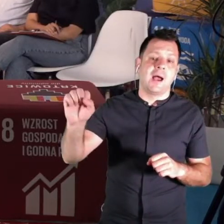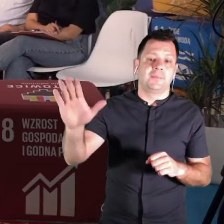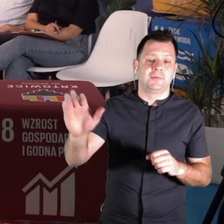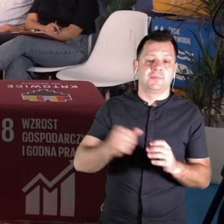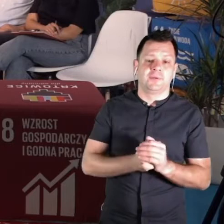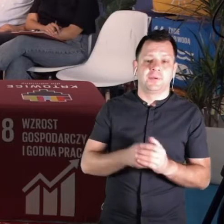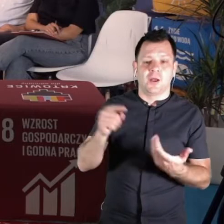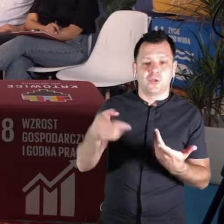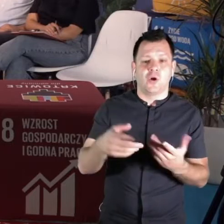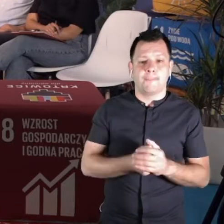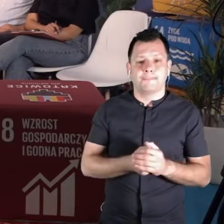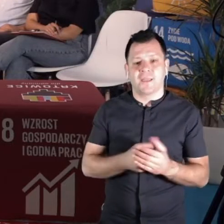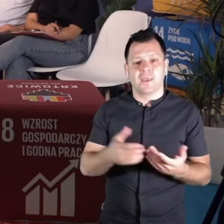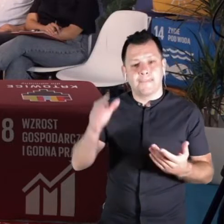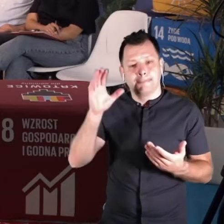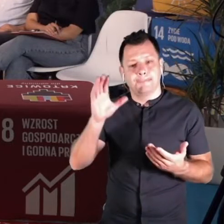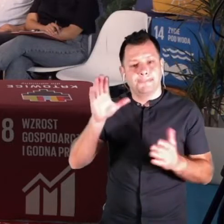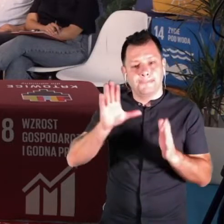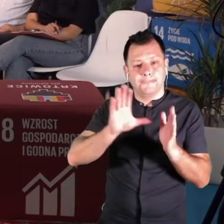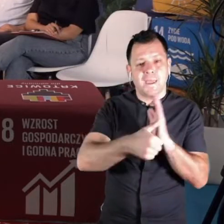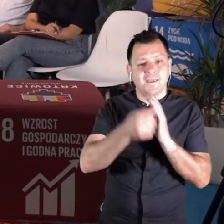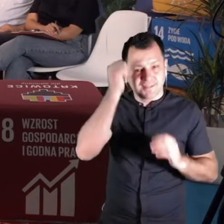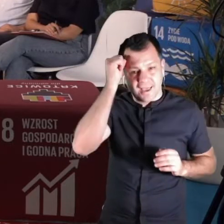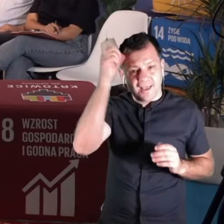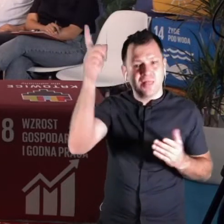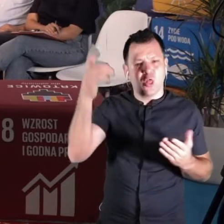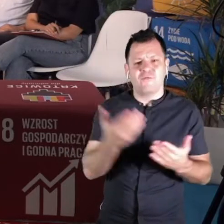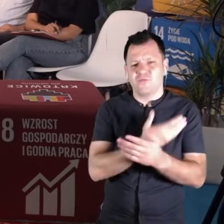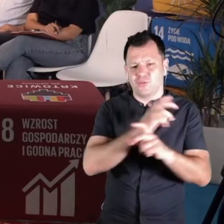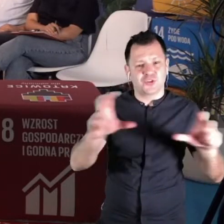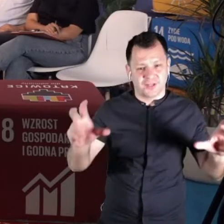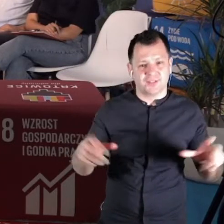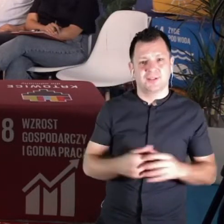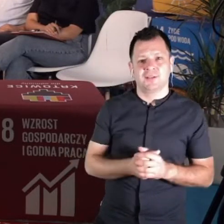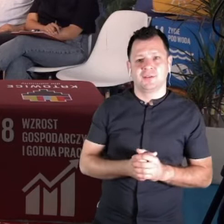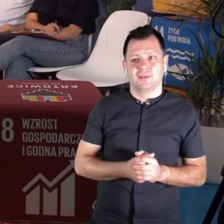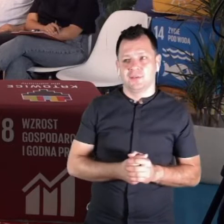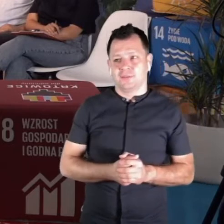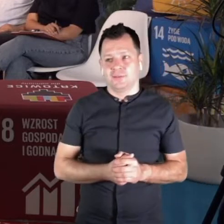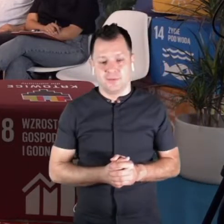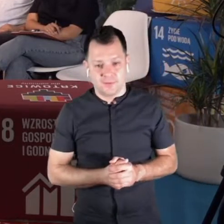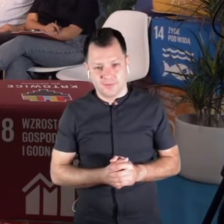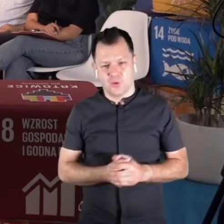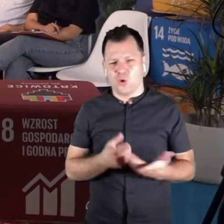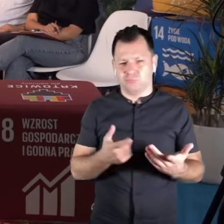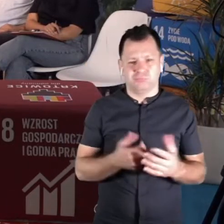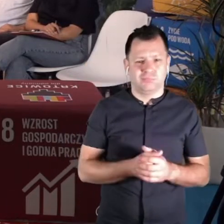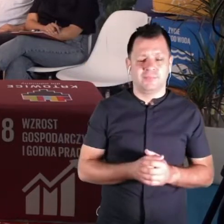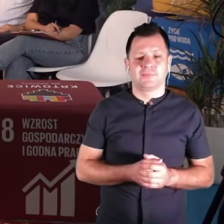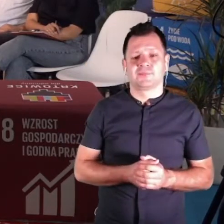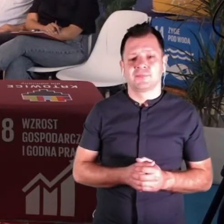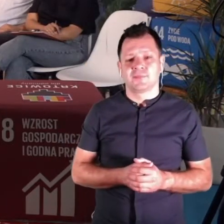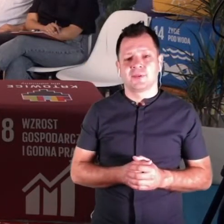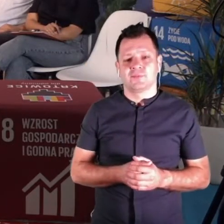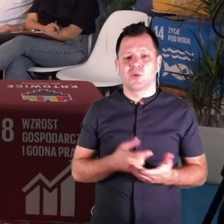have a headquarter, we don't have a cafe. Actually, we don't have a structure. And, and Living Lab is only a part of our job.